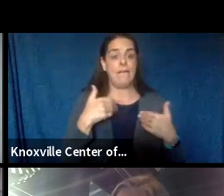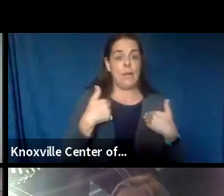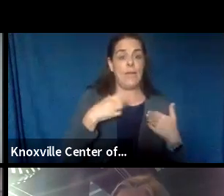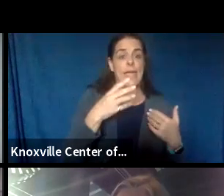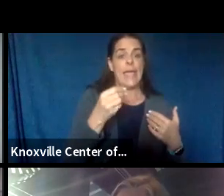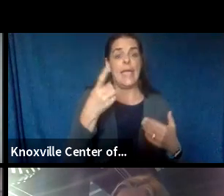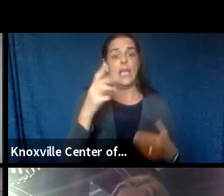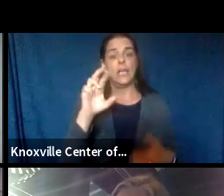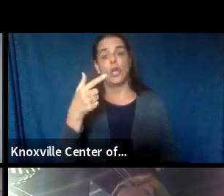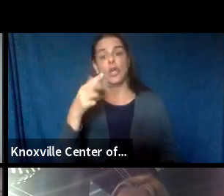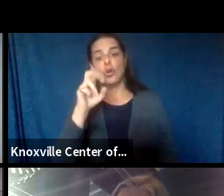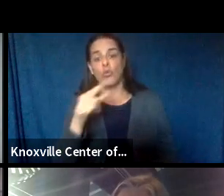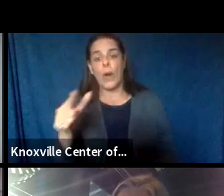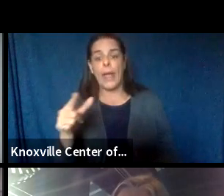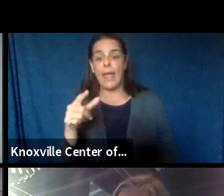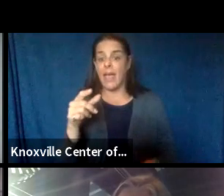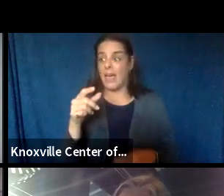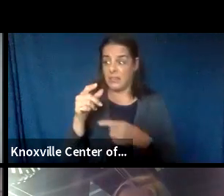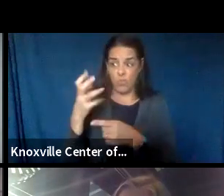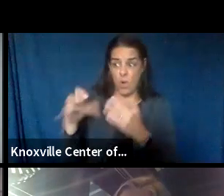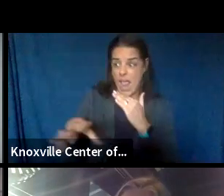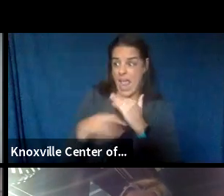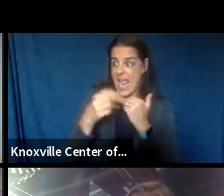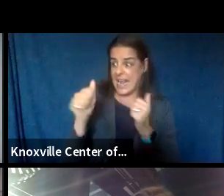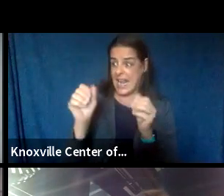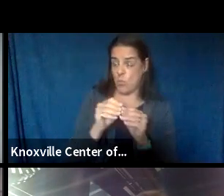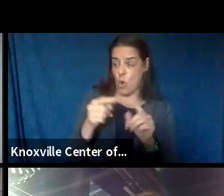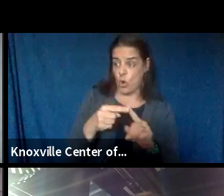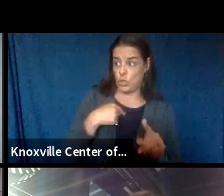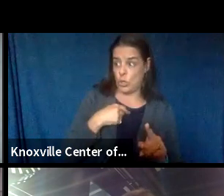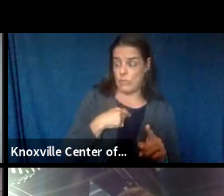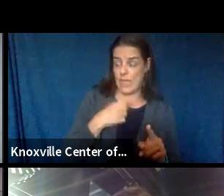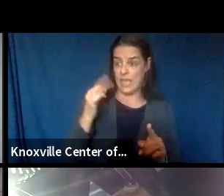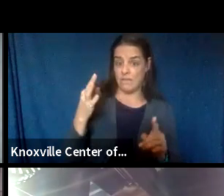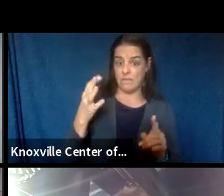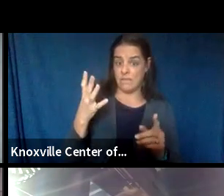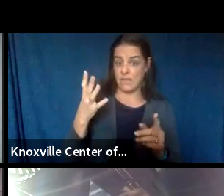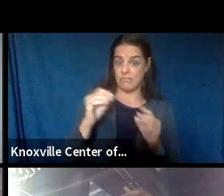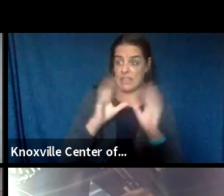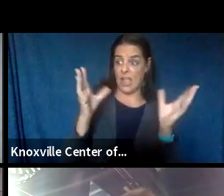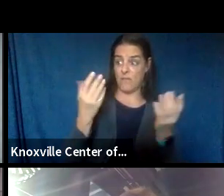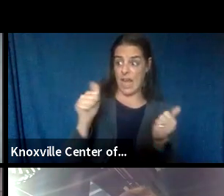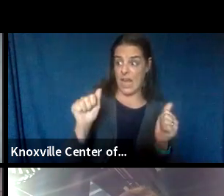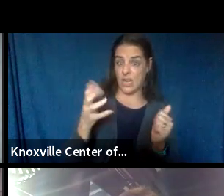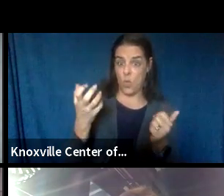anything you wanted to add to what I just said there to further clarify anything.